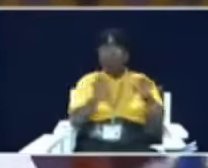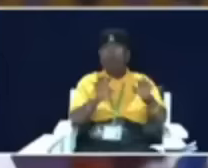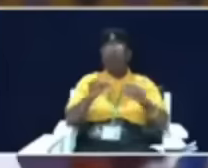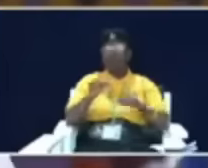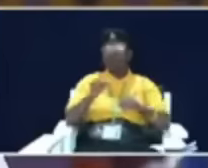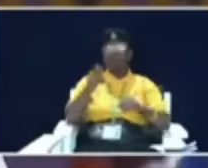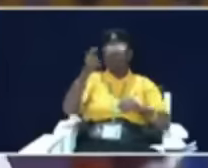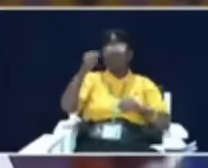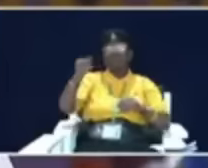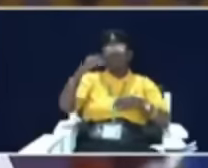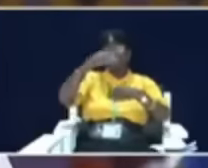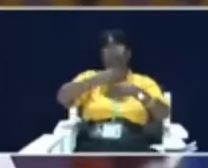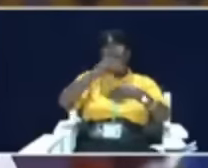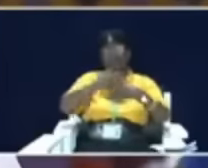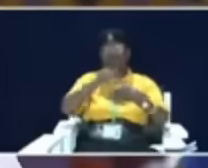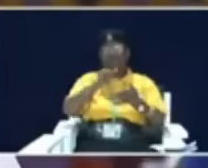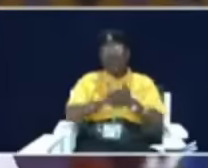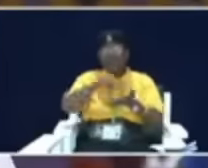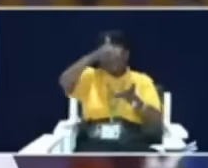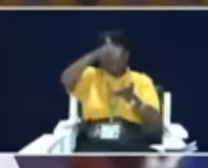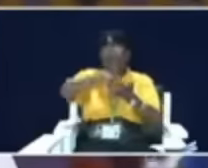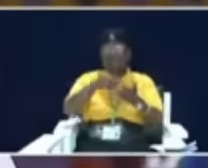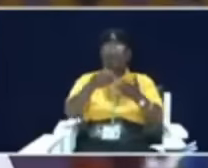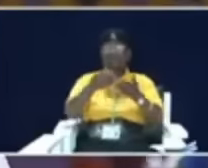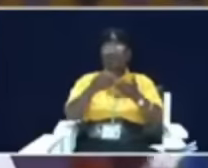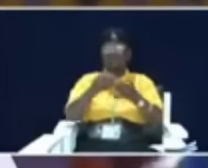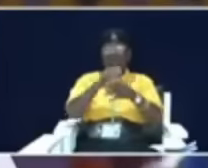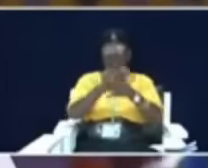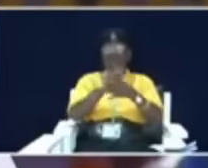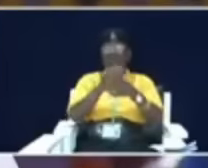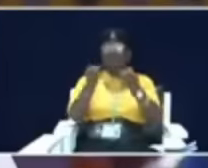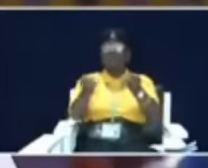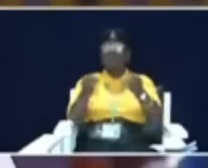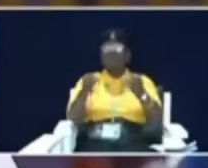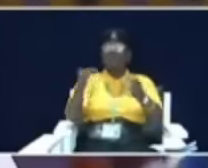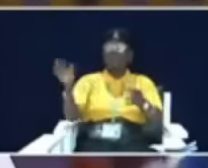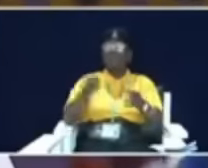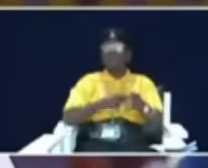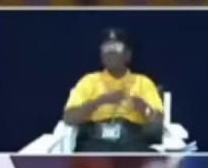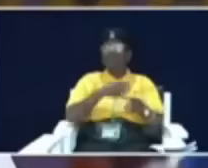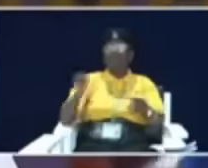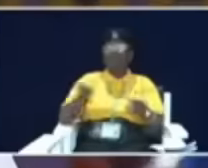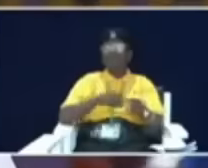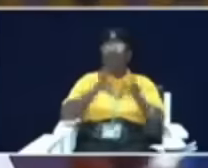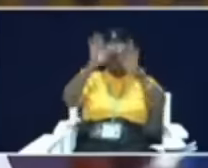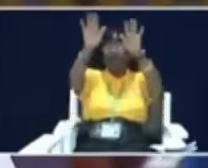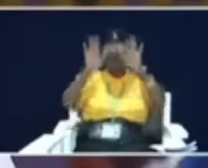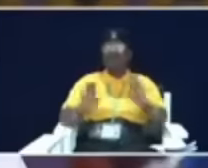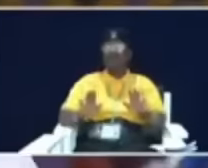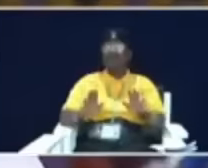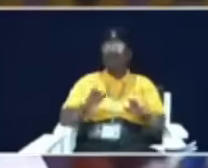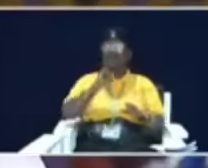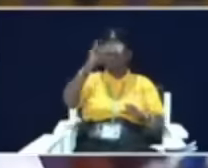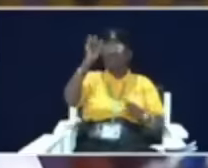The wall that has been standing between many of us and our miracles is something called